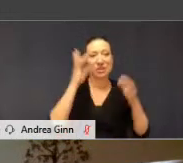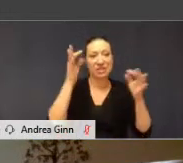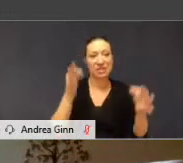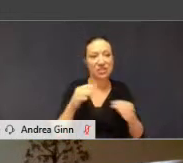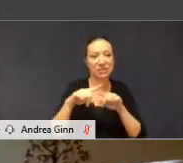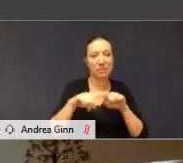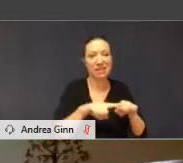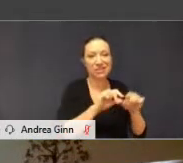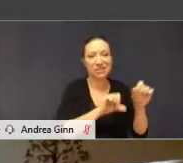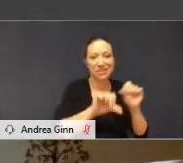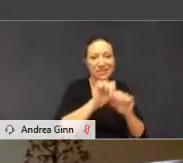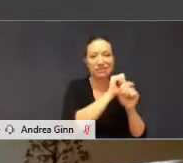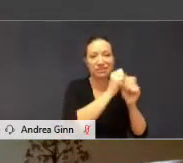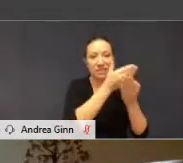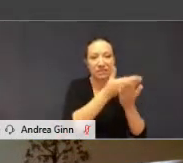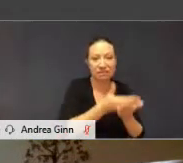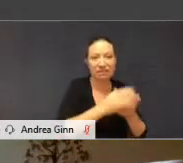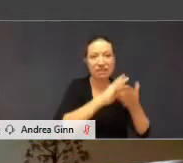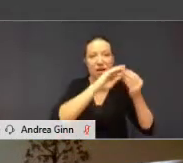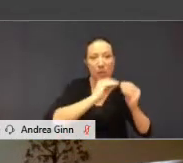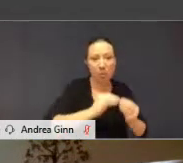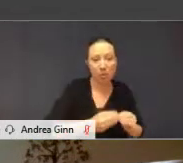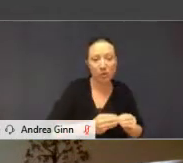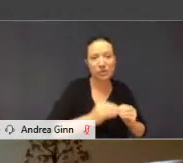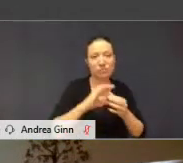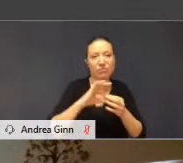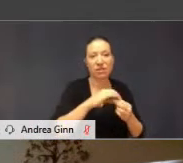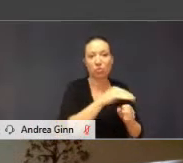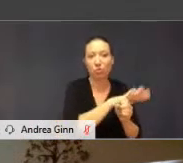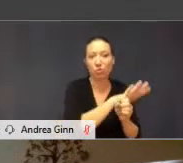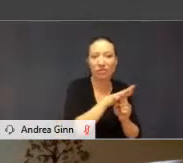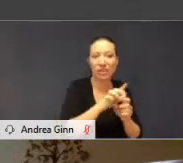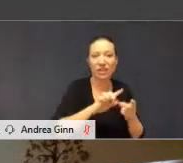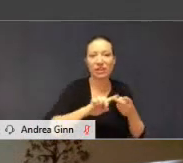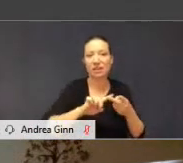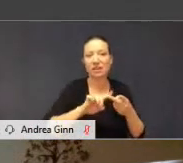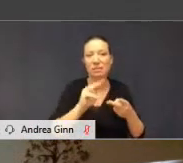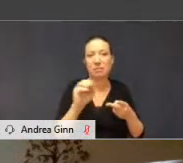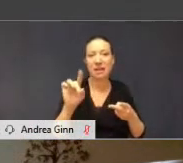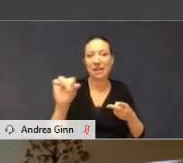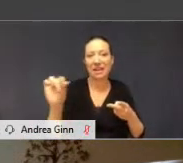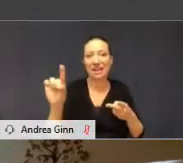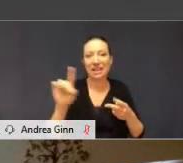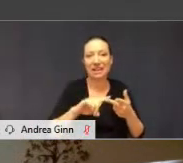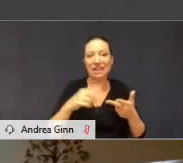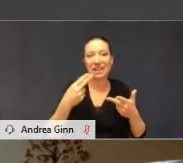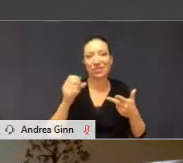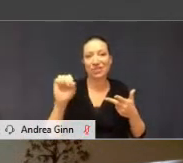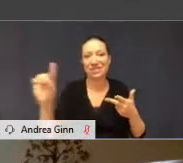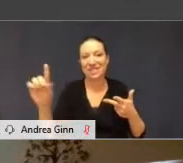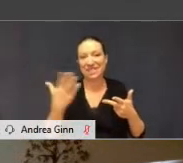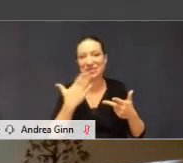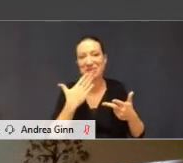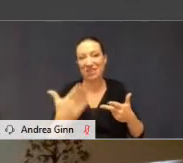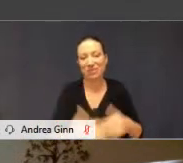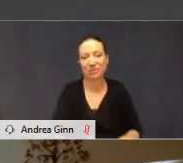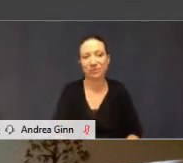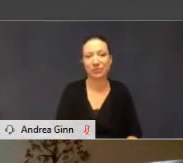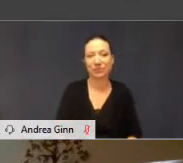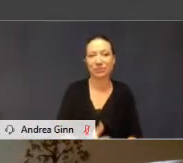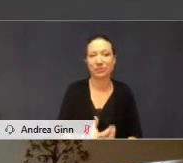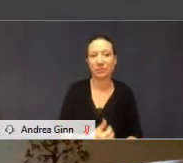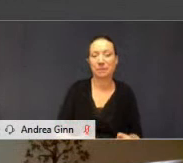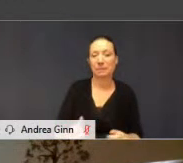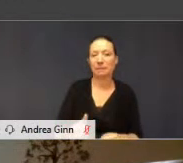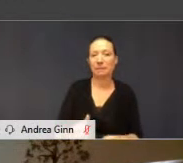decision-making that's happening around COVID and in Medicaid HSD. So thank you. Thank you,